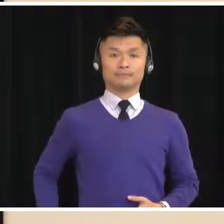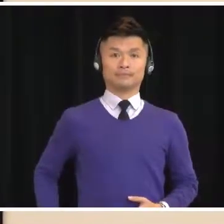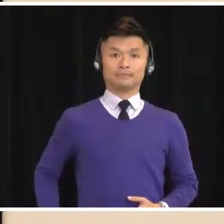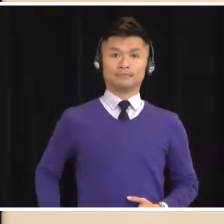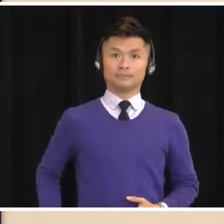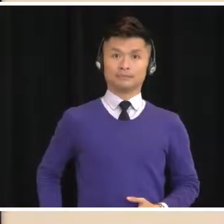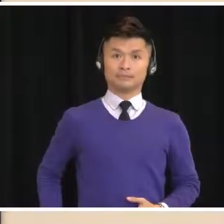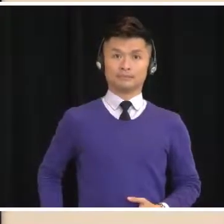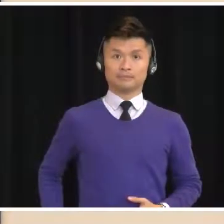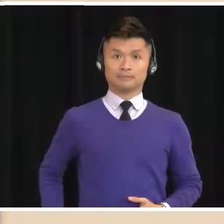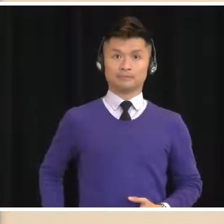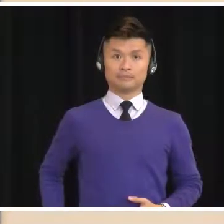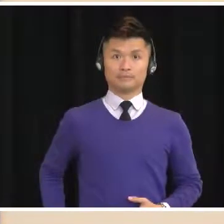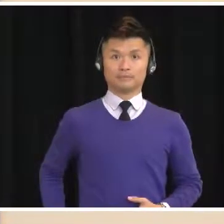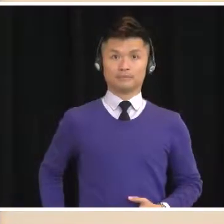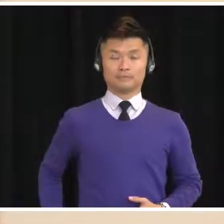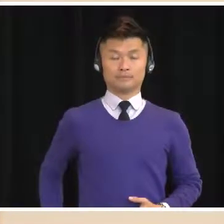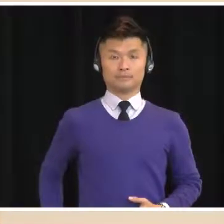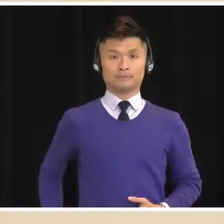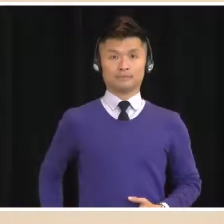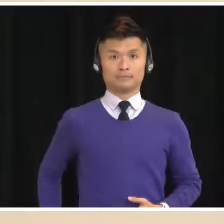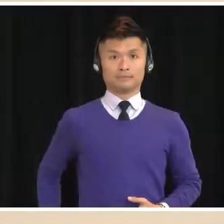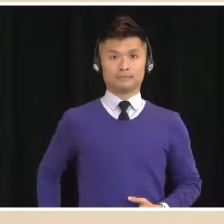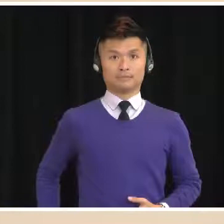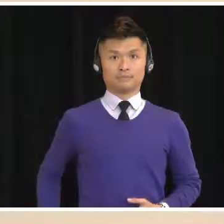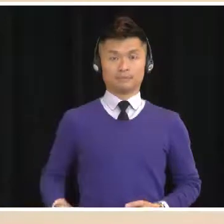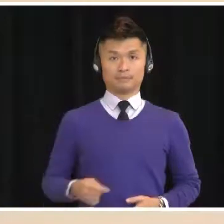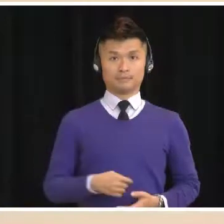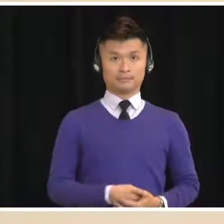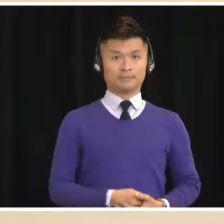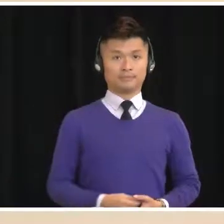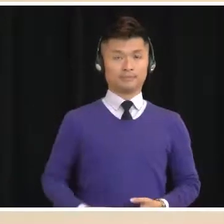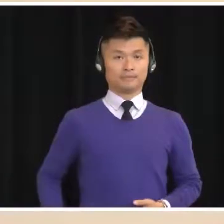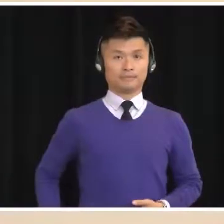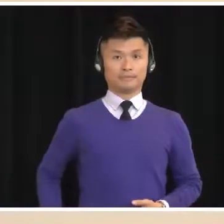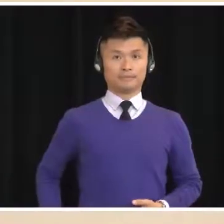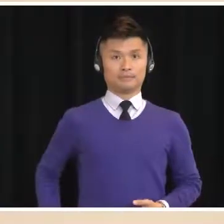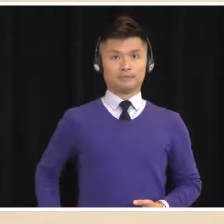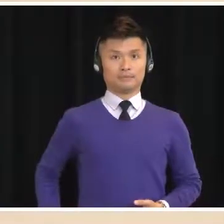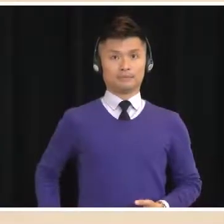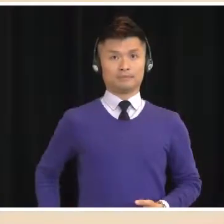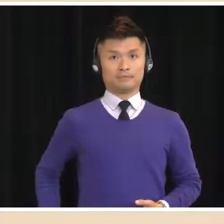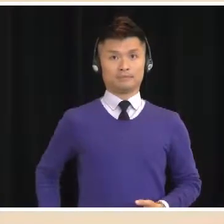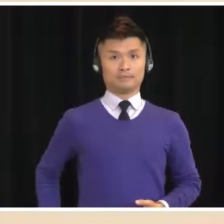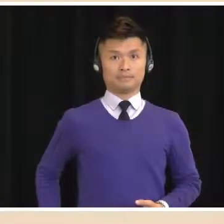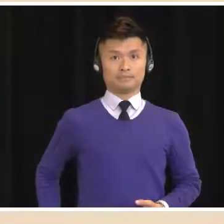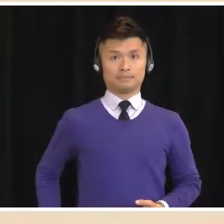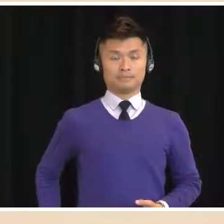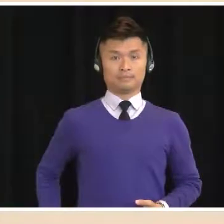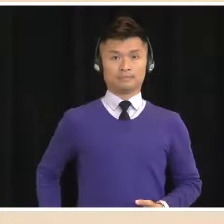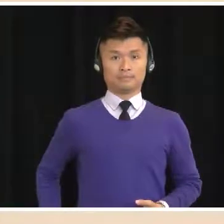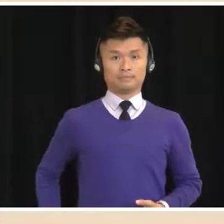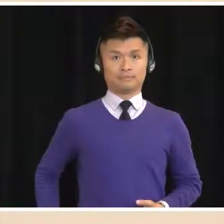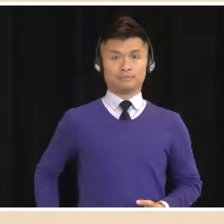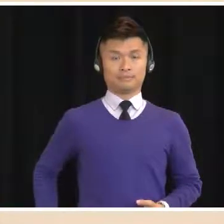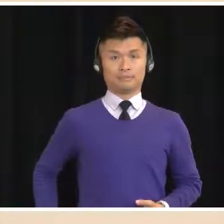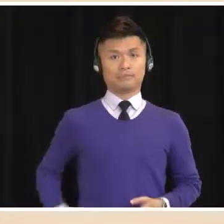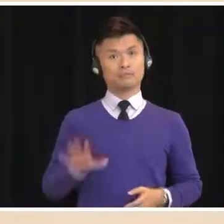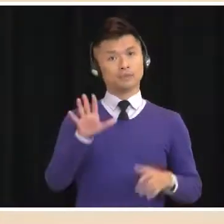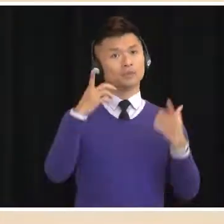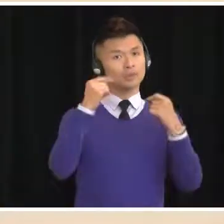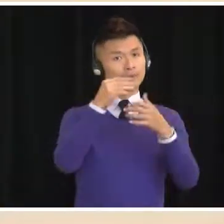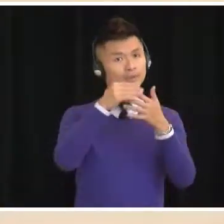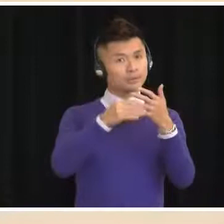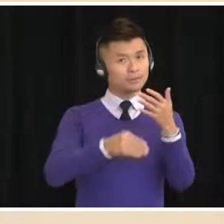Many of these issues will come up later on because they are cross-cutting, but I just have a small number of specific questions.